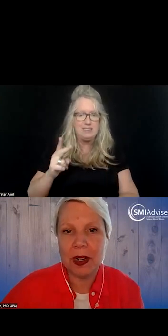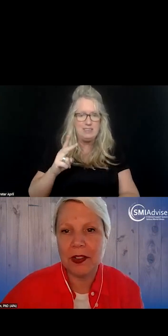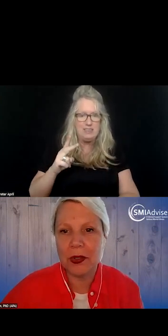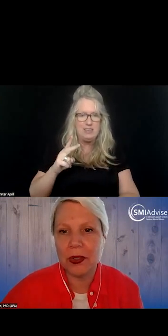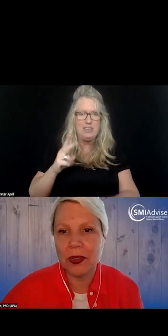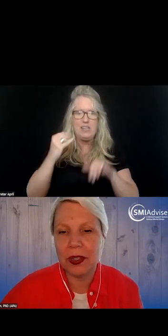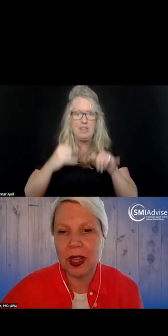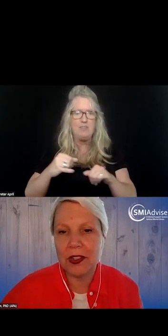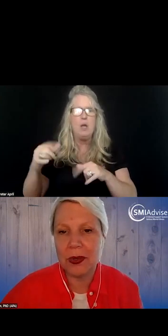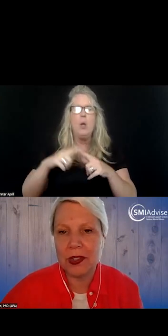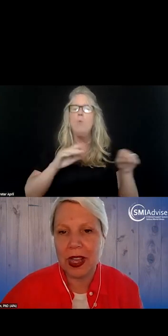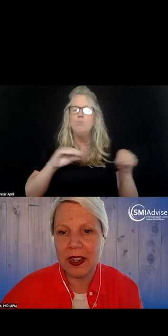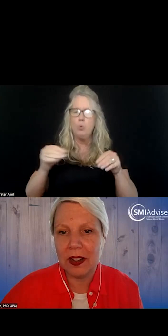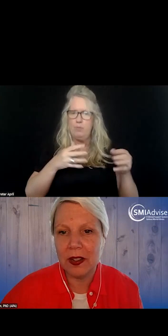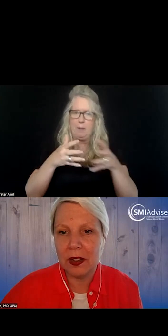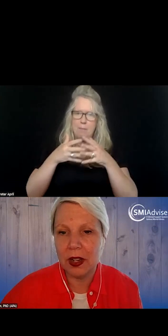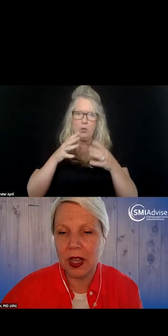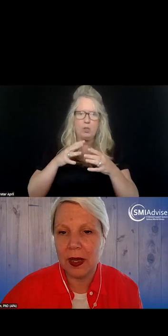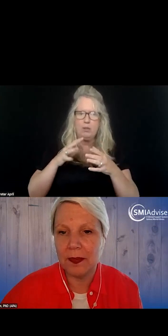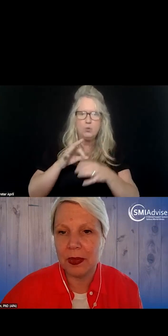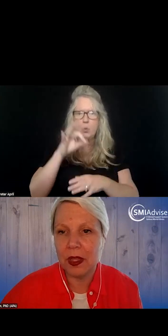Moving America's Soul on Suicide